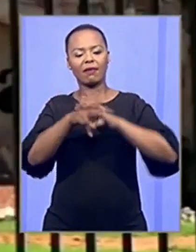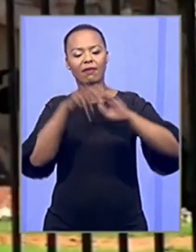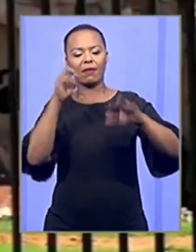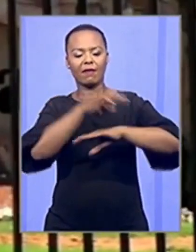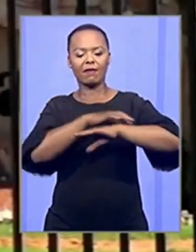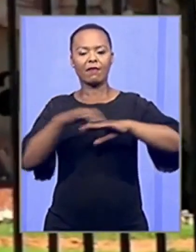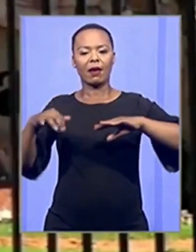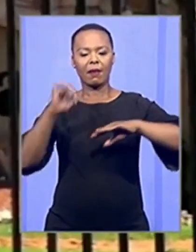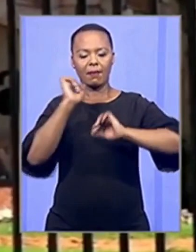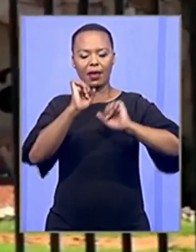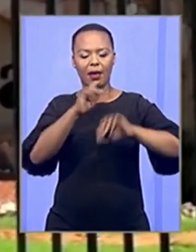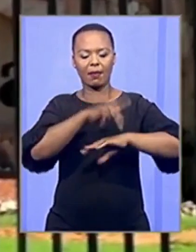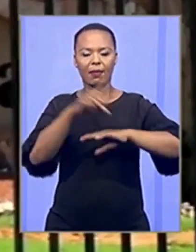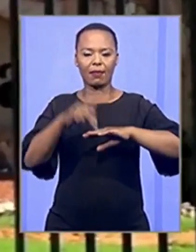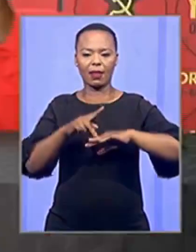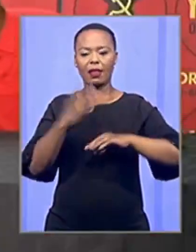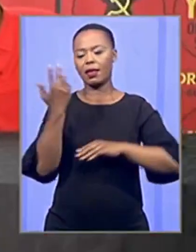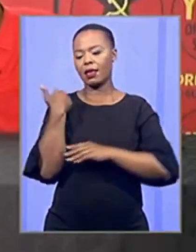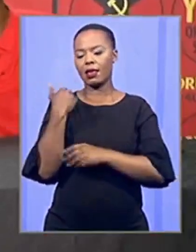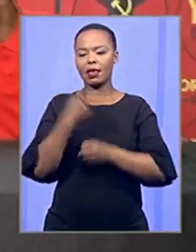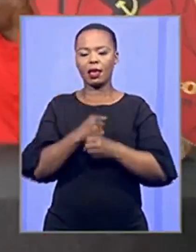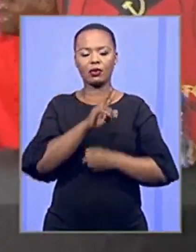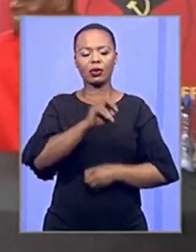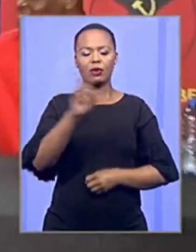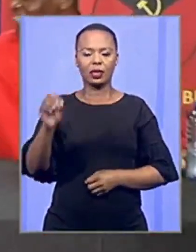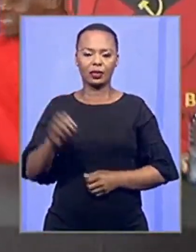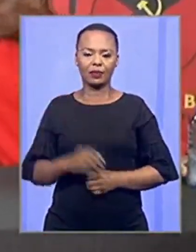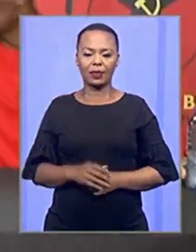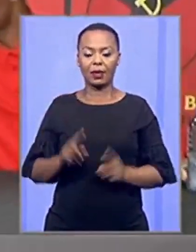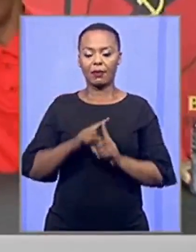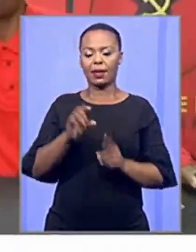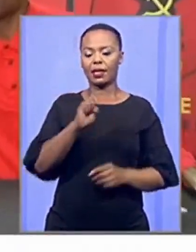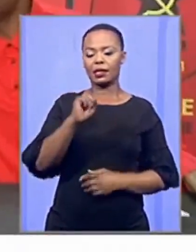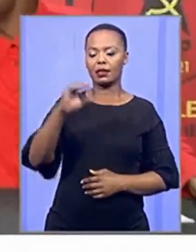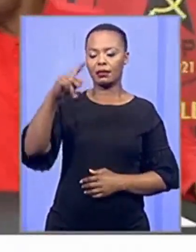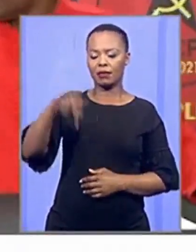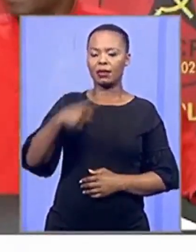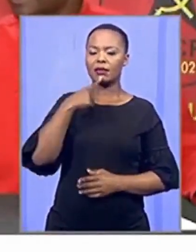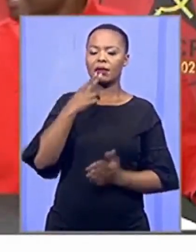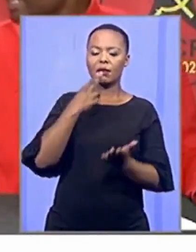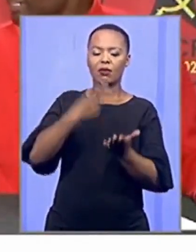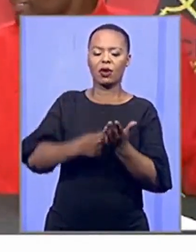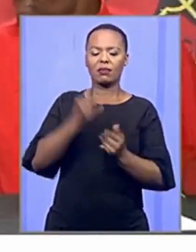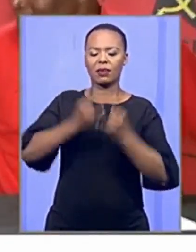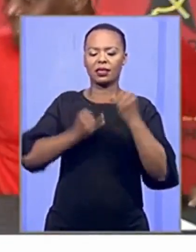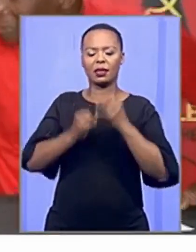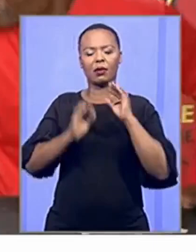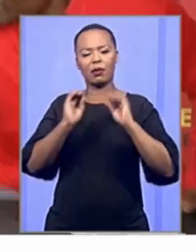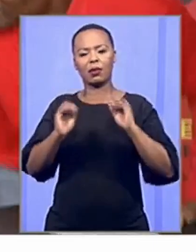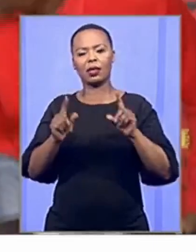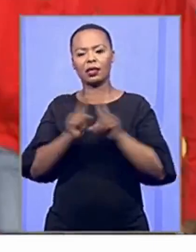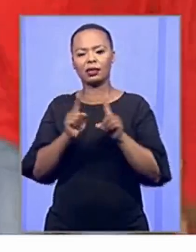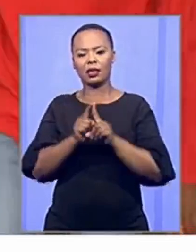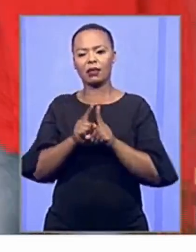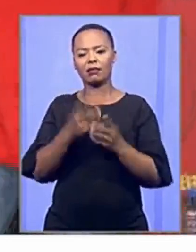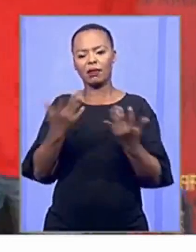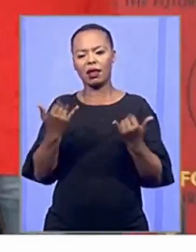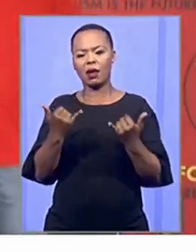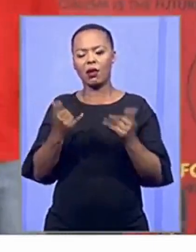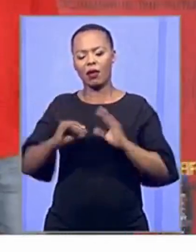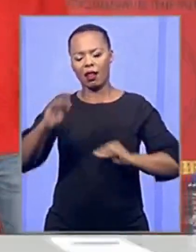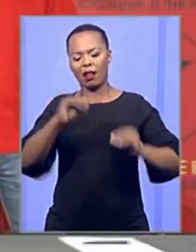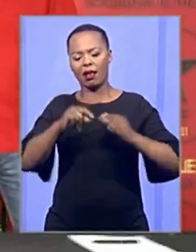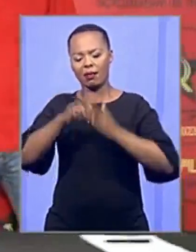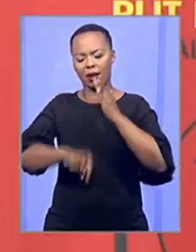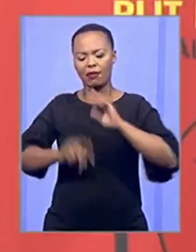gagwe kwa Limpopo ka 2020. Fela SACP ya re pegelo eno e tletse diphoso mme e tshwanetswe go gwetlhiwa gore